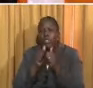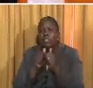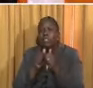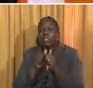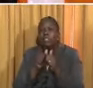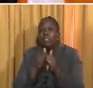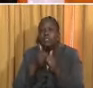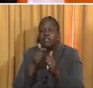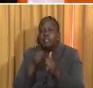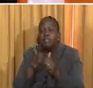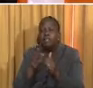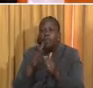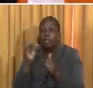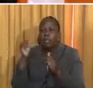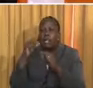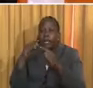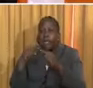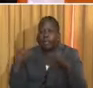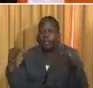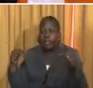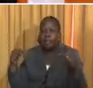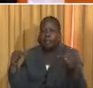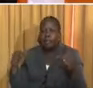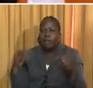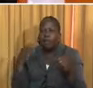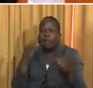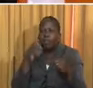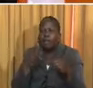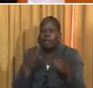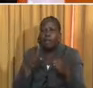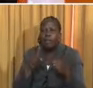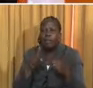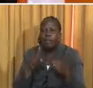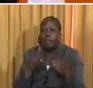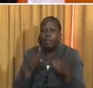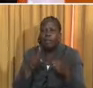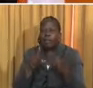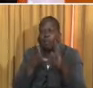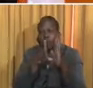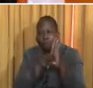under national or international law, or for gross misconduct.